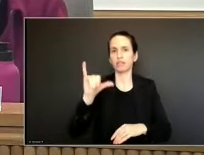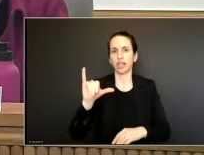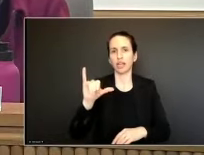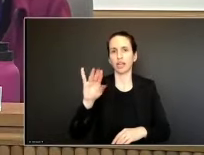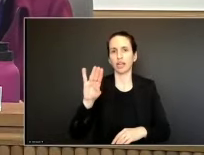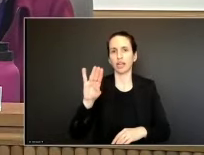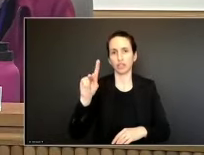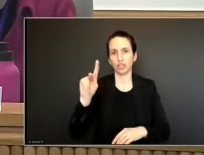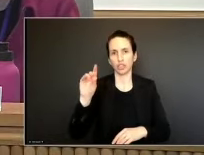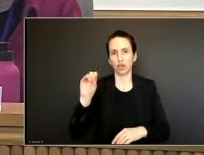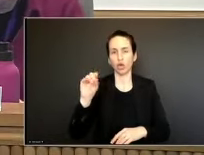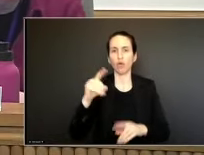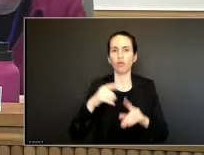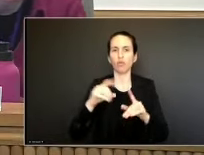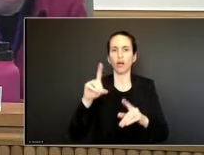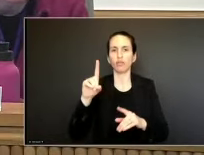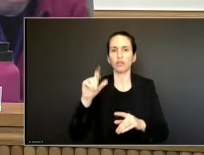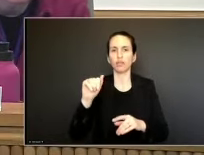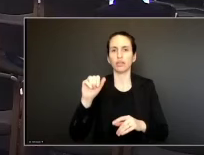remotely.